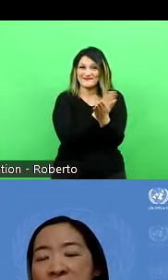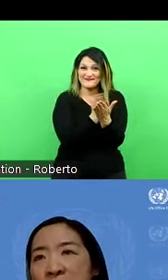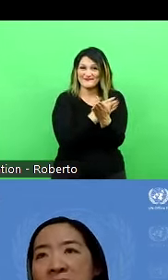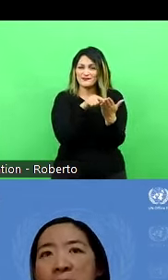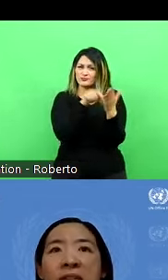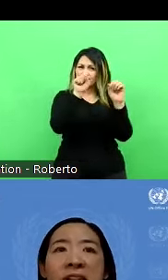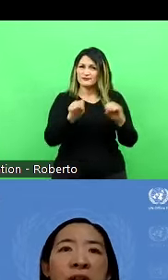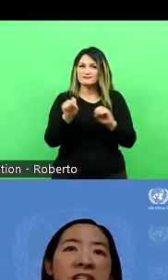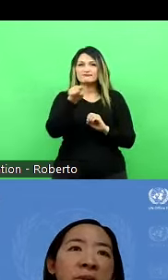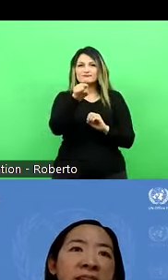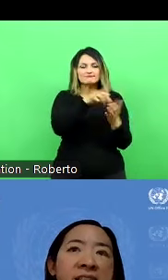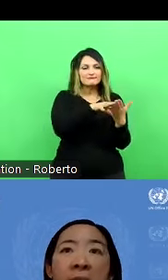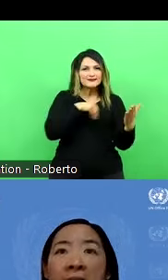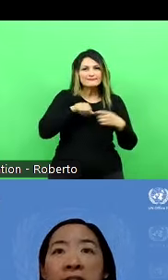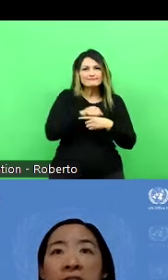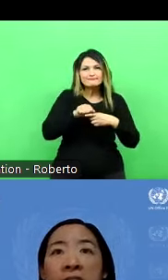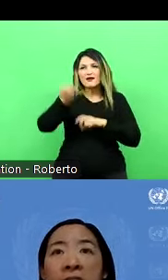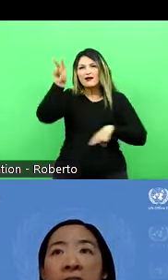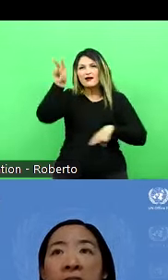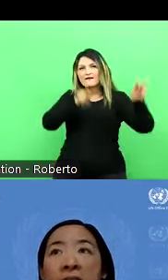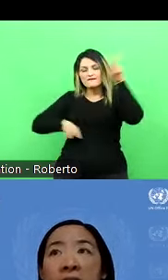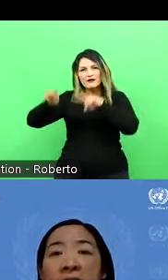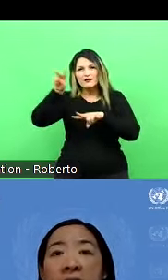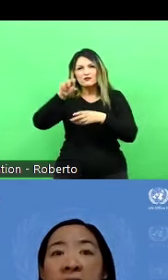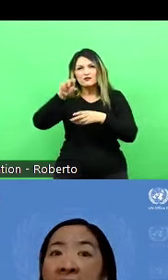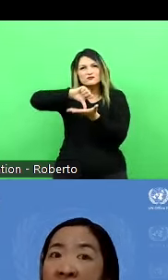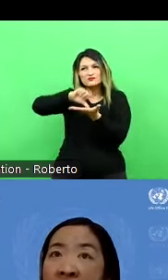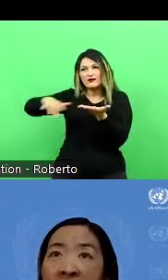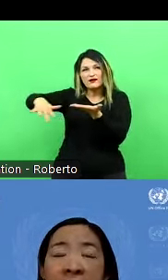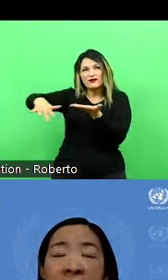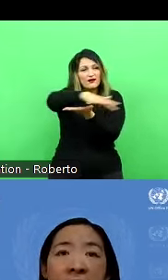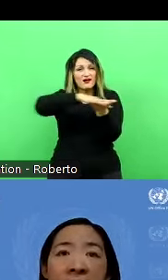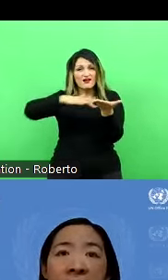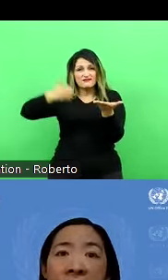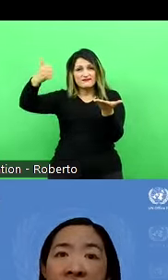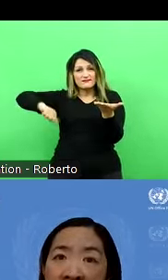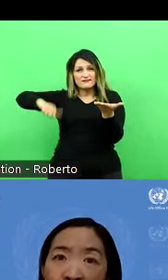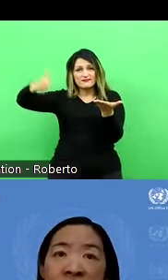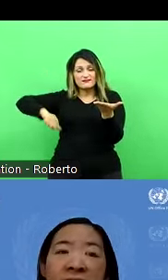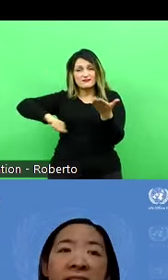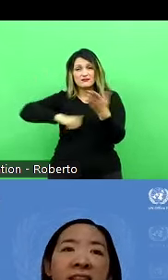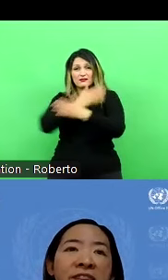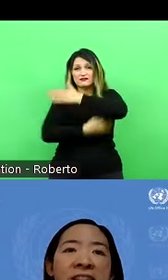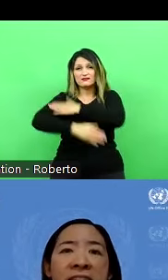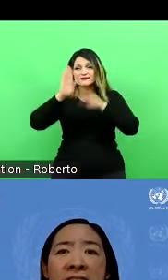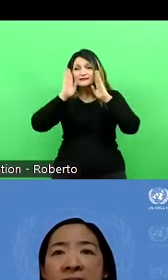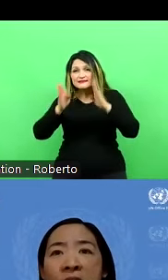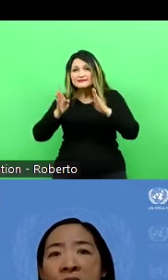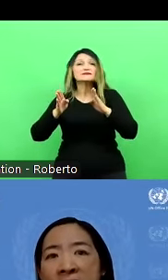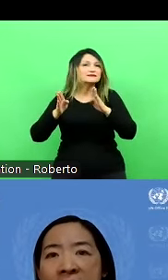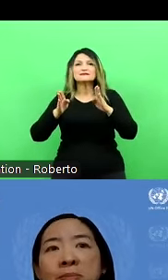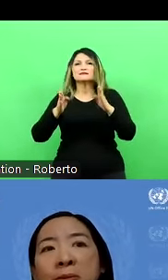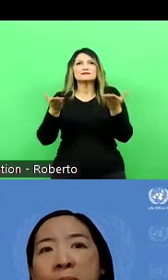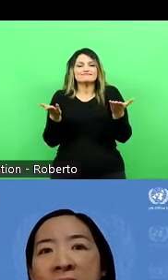especially ensuring that person with disabilities are part of the exercise in the assessment, and that the facility is